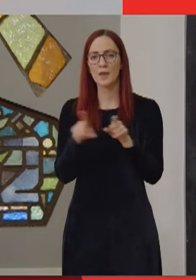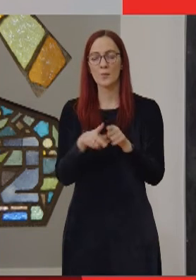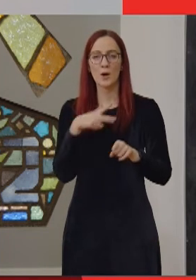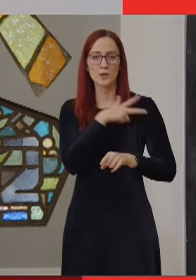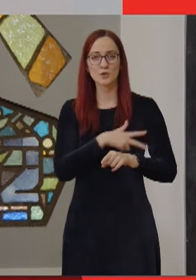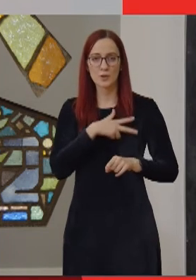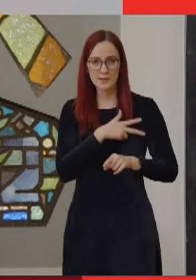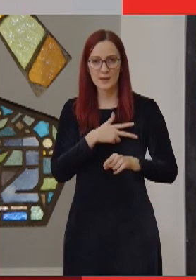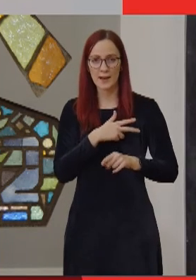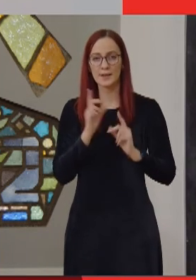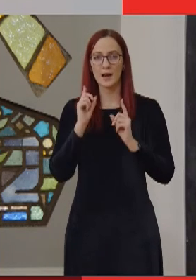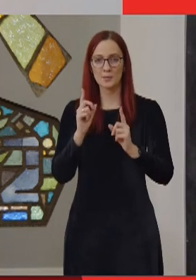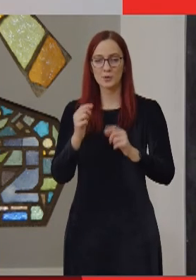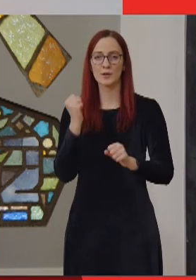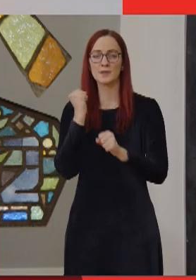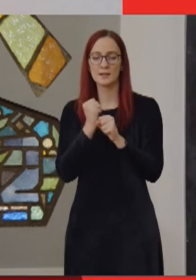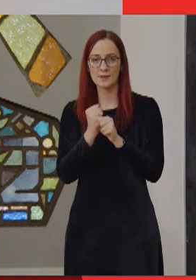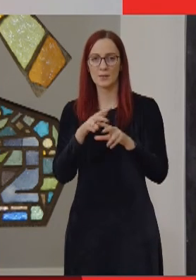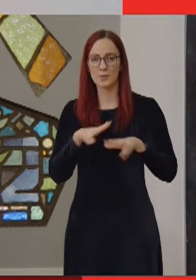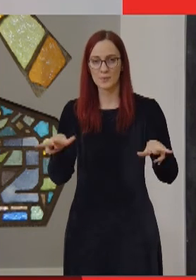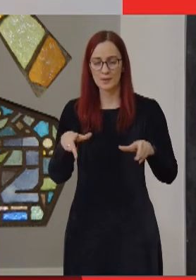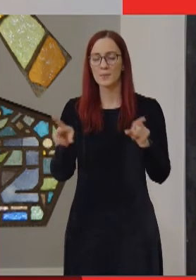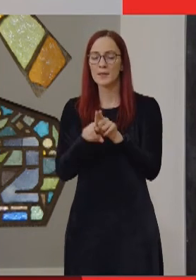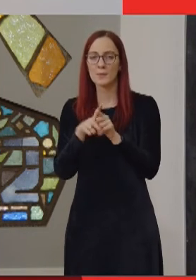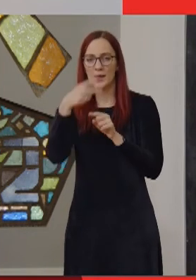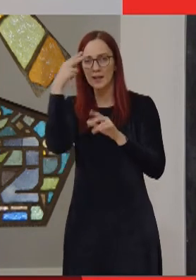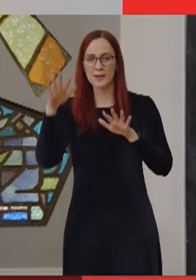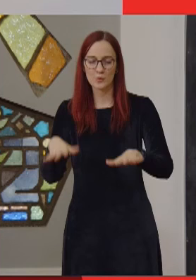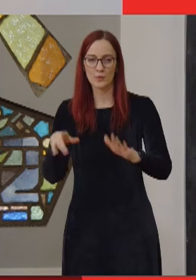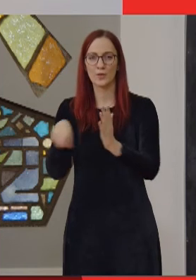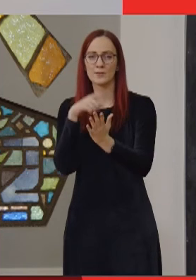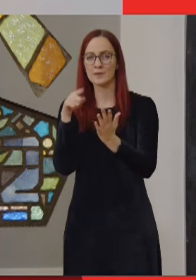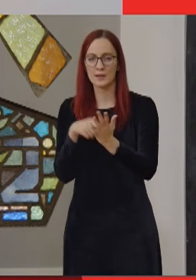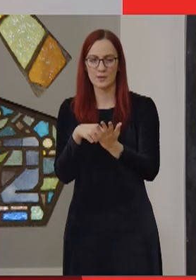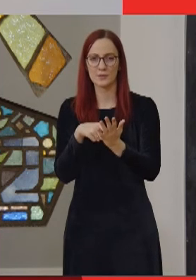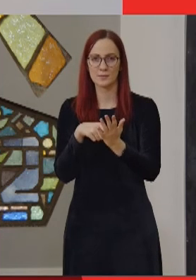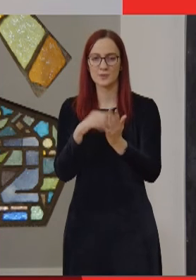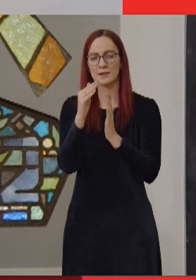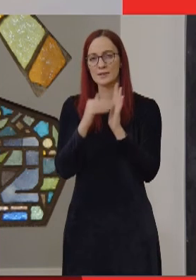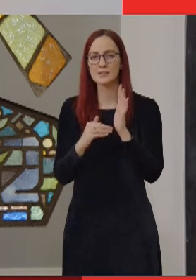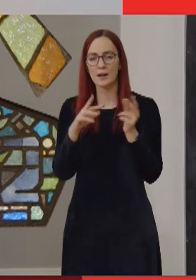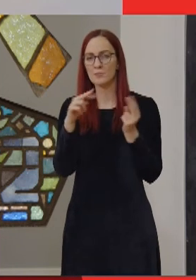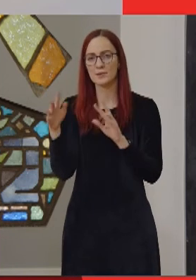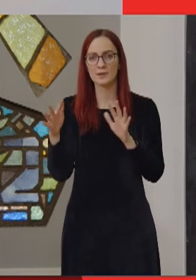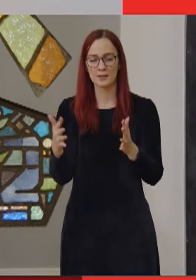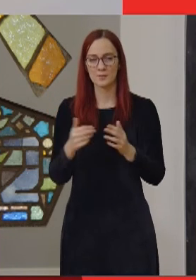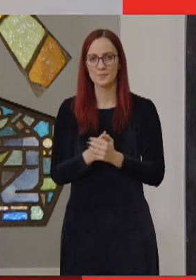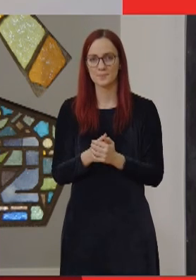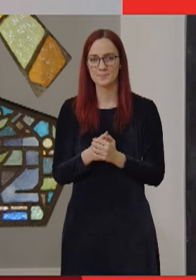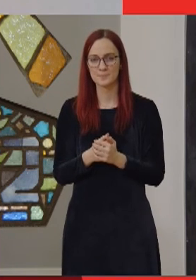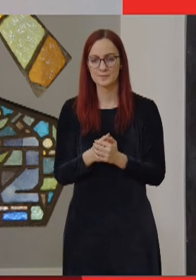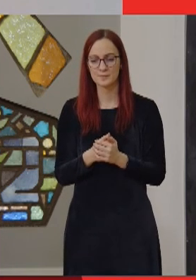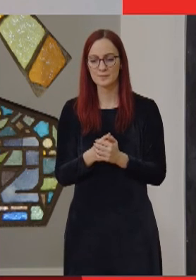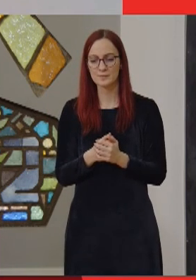and inside different other ministries, that this is the problem not only of Lithuania, but the problem of